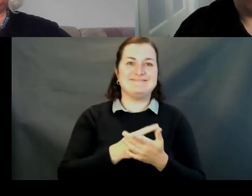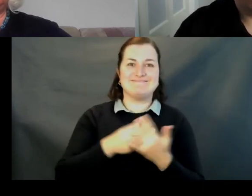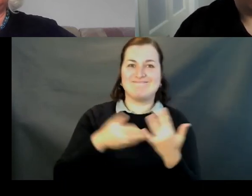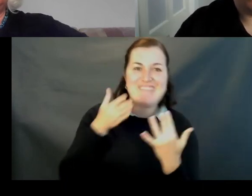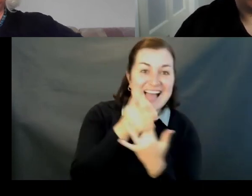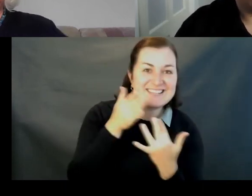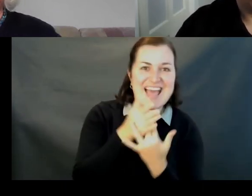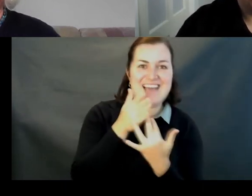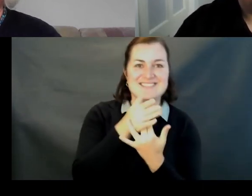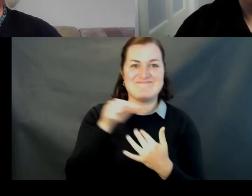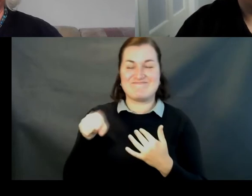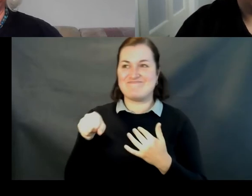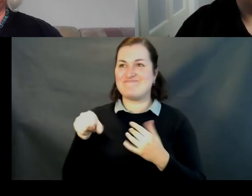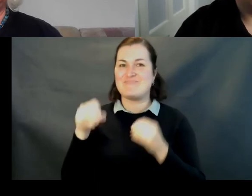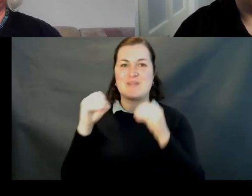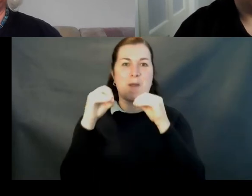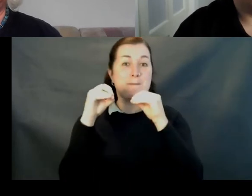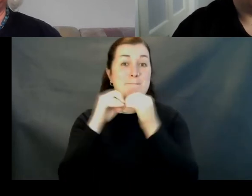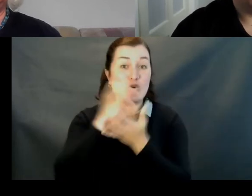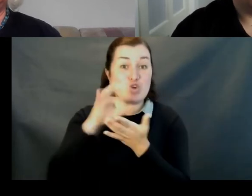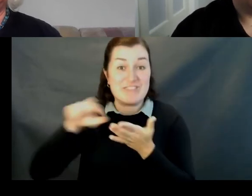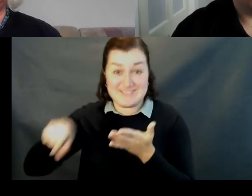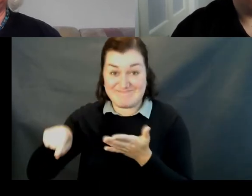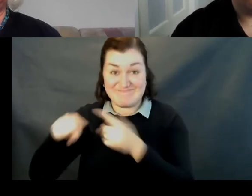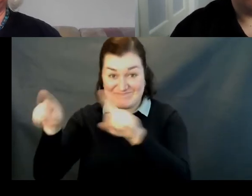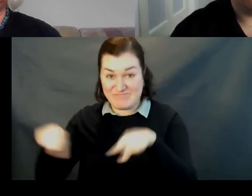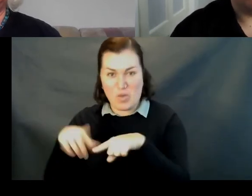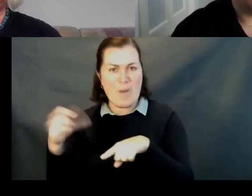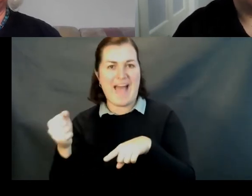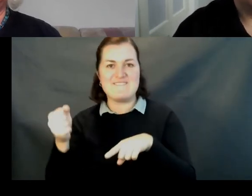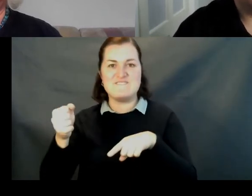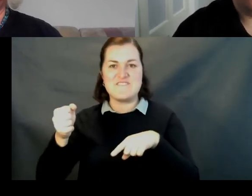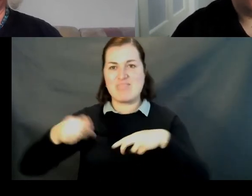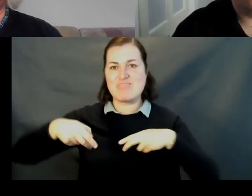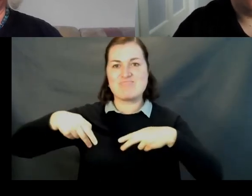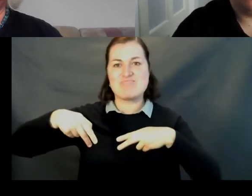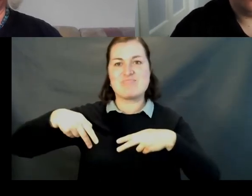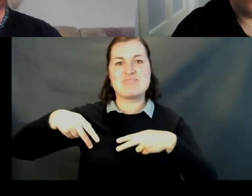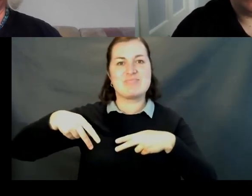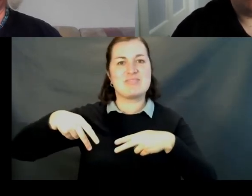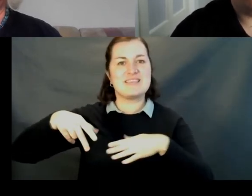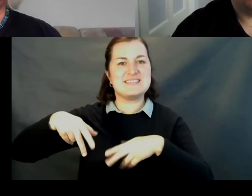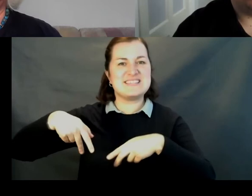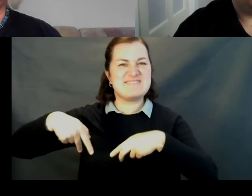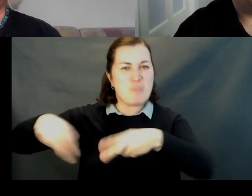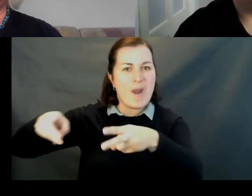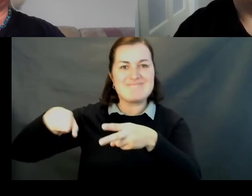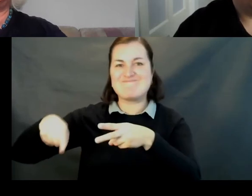have a scheme called the Access Register. I'm sure a lot of people in Coventry would know about it who are